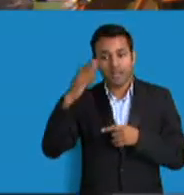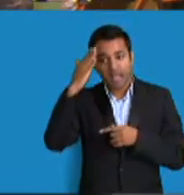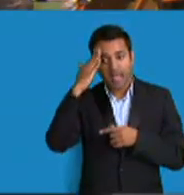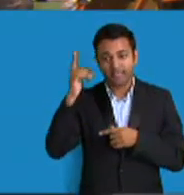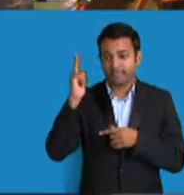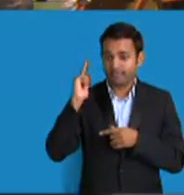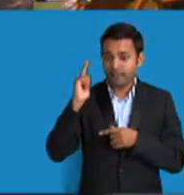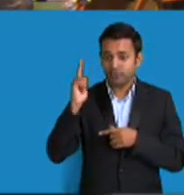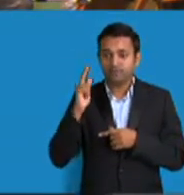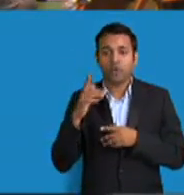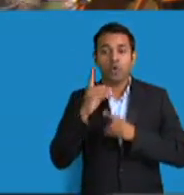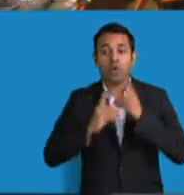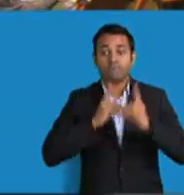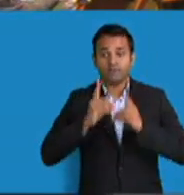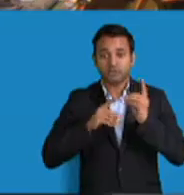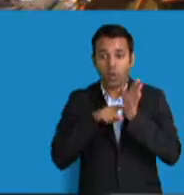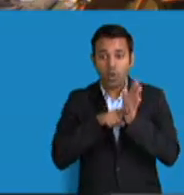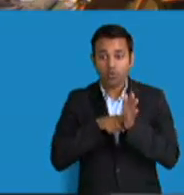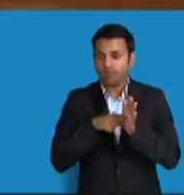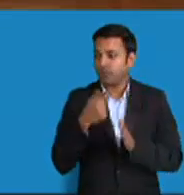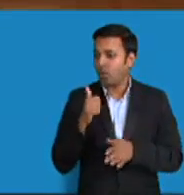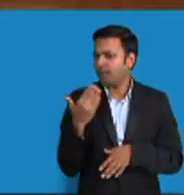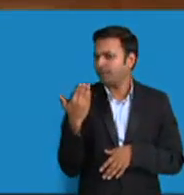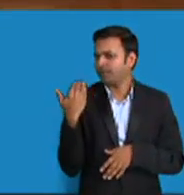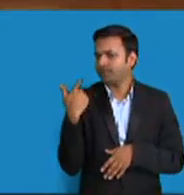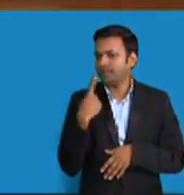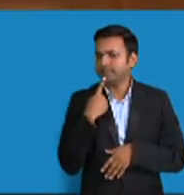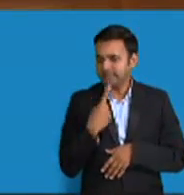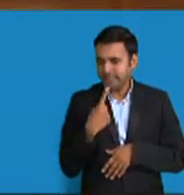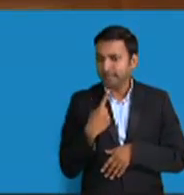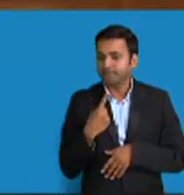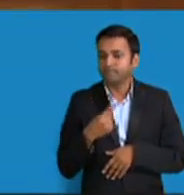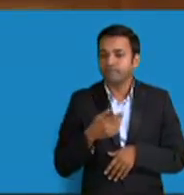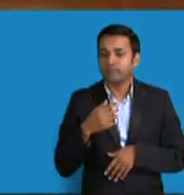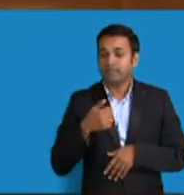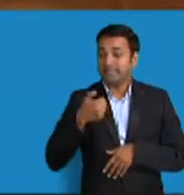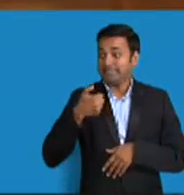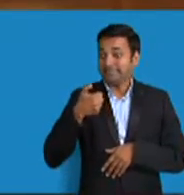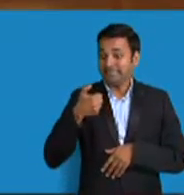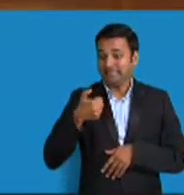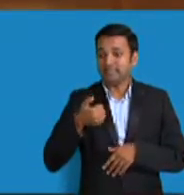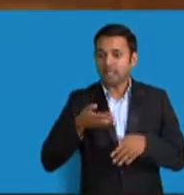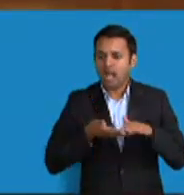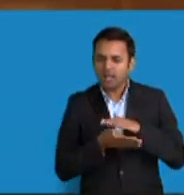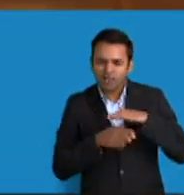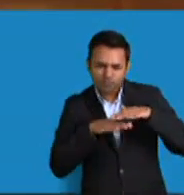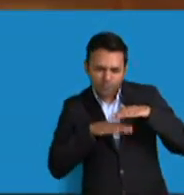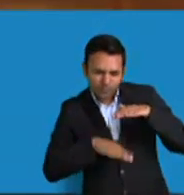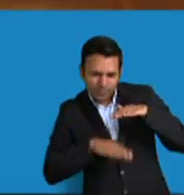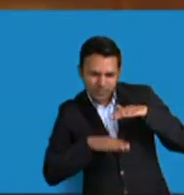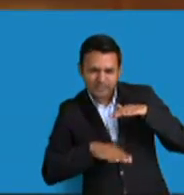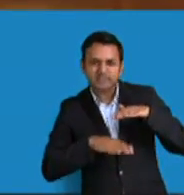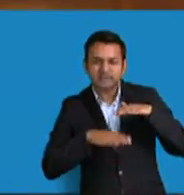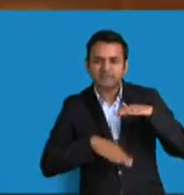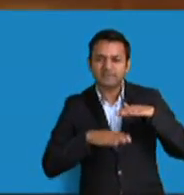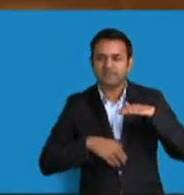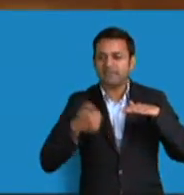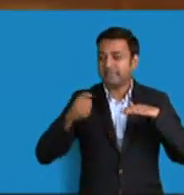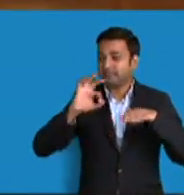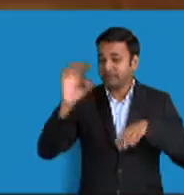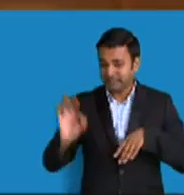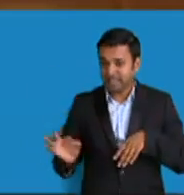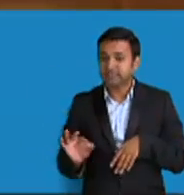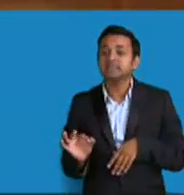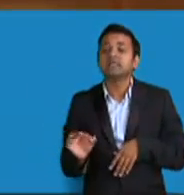rate at Year 6 level was below 50%, and the Year 8 overall pass rate decreased from 70%